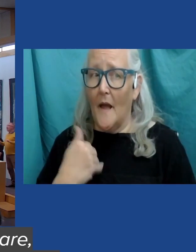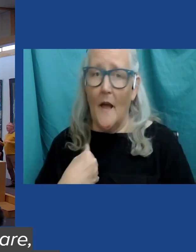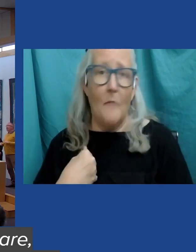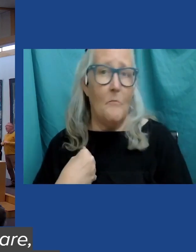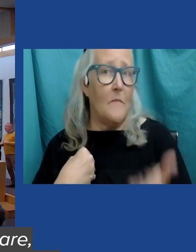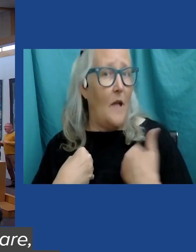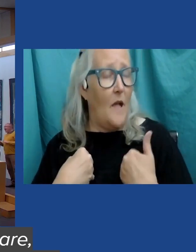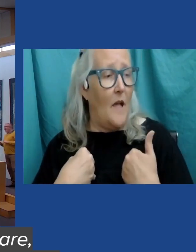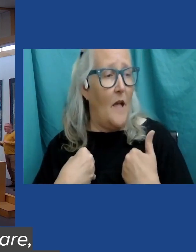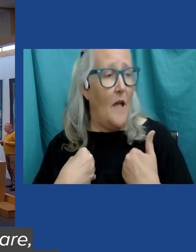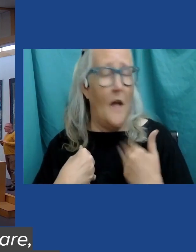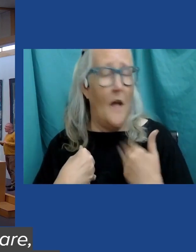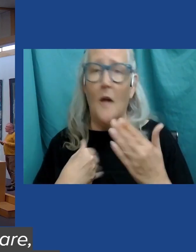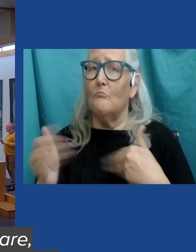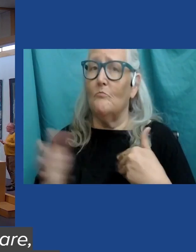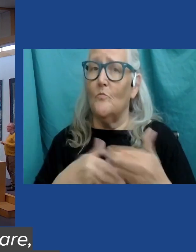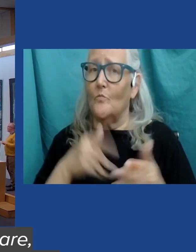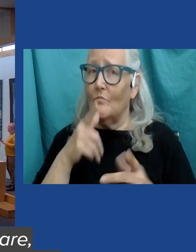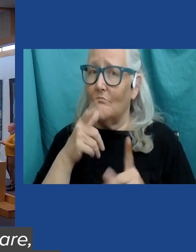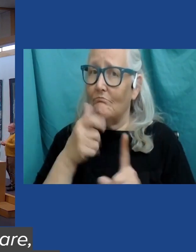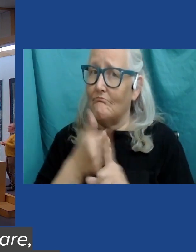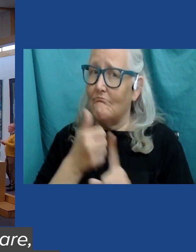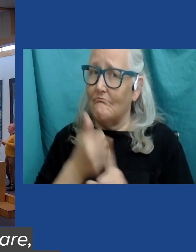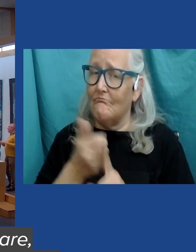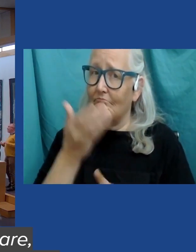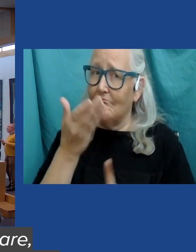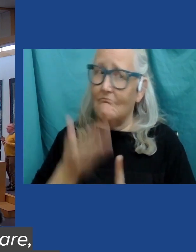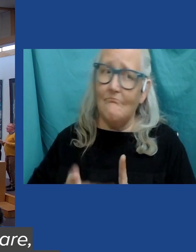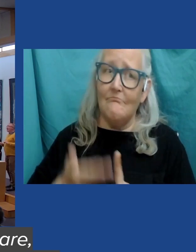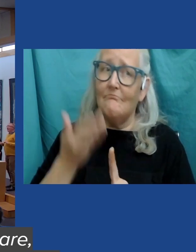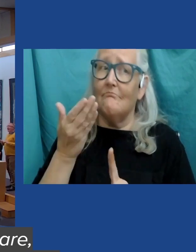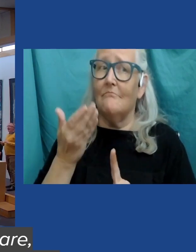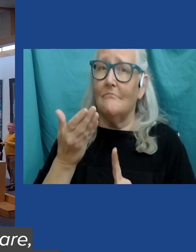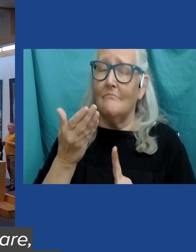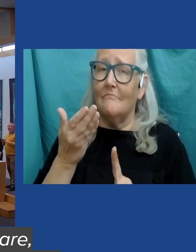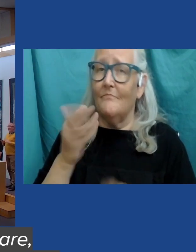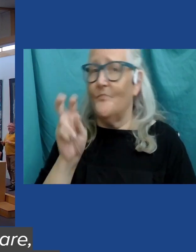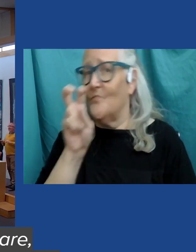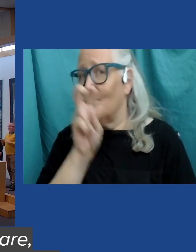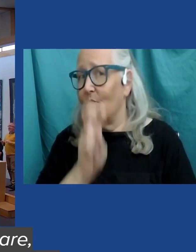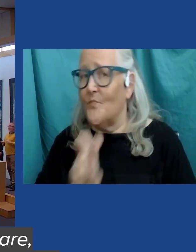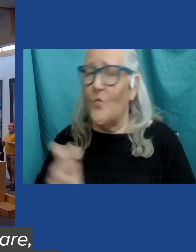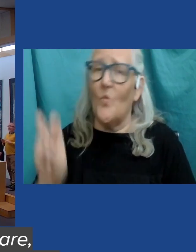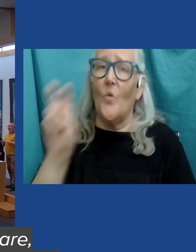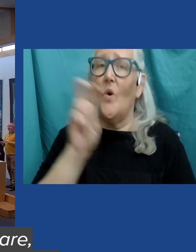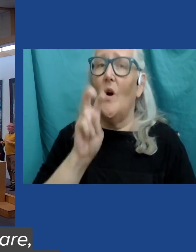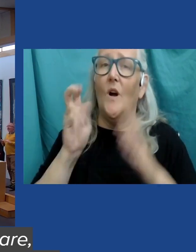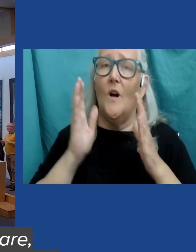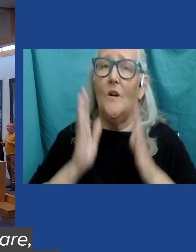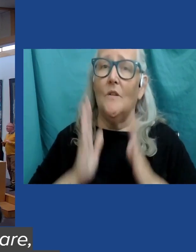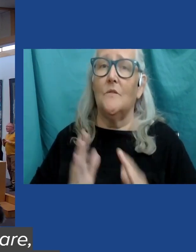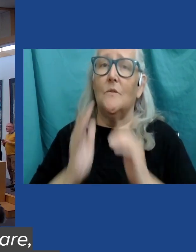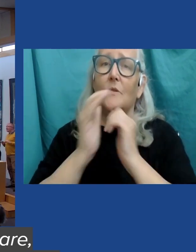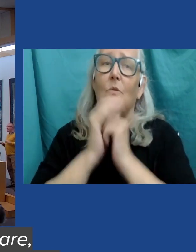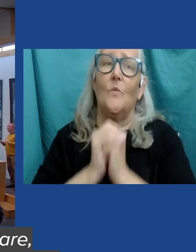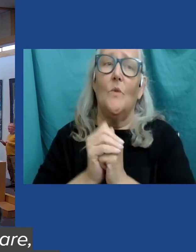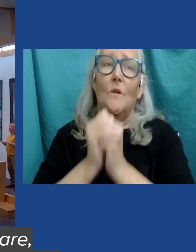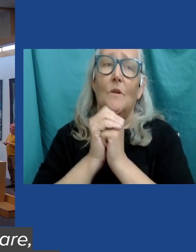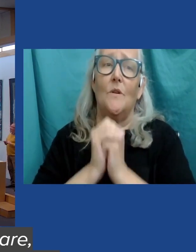Come, whoever you are, wanderer,